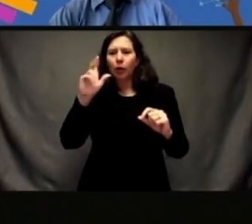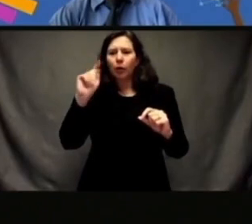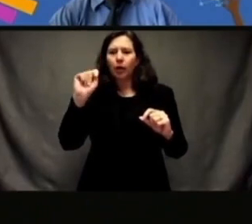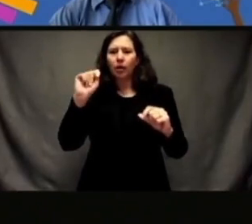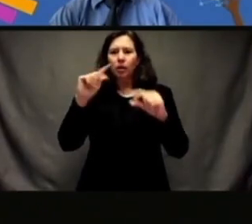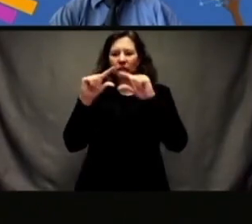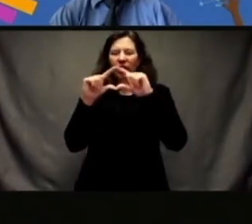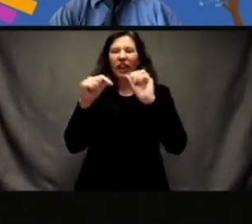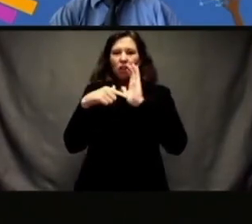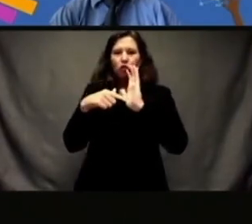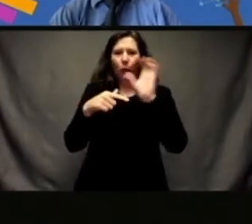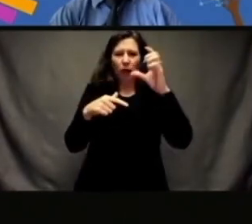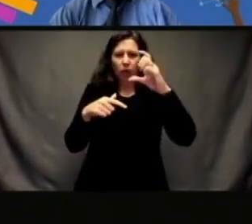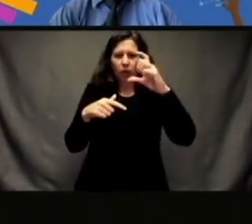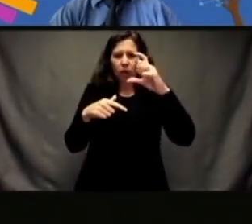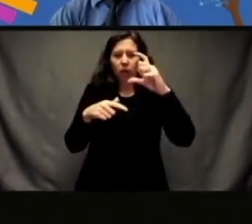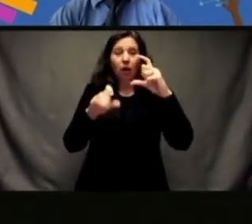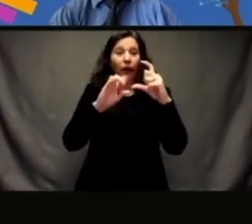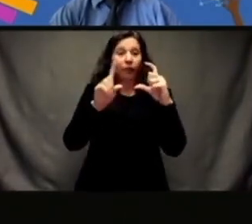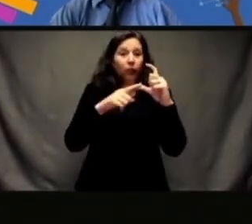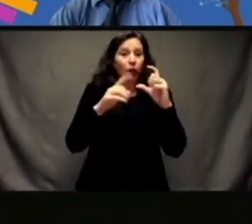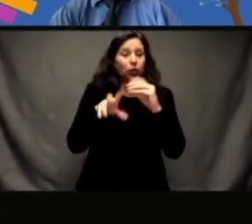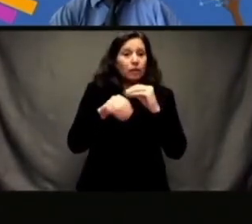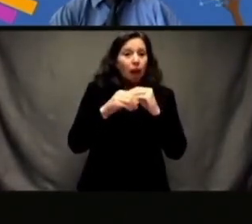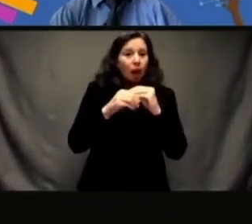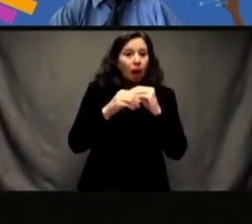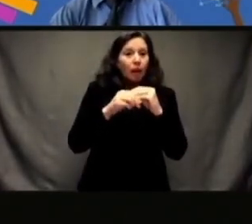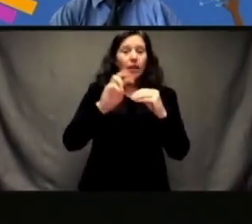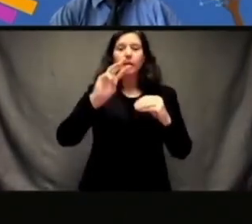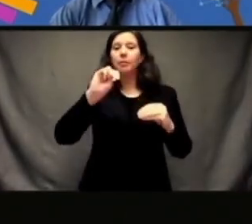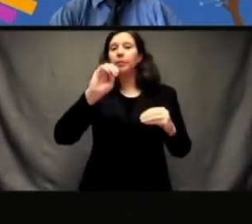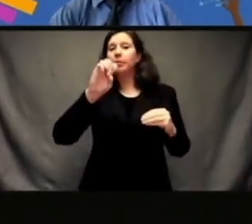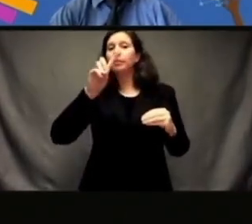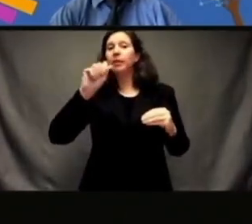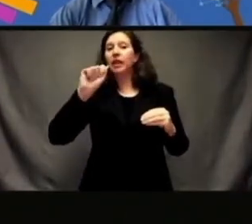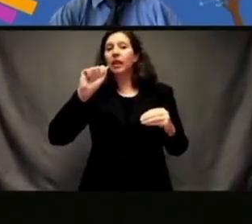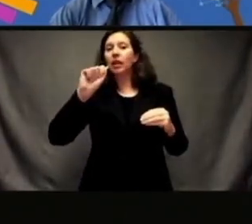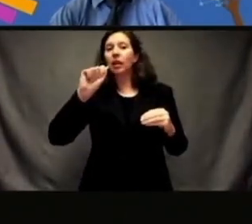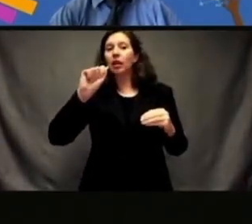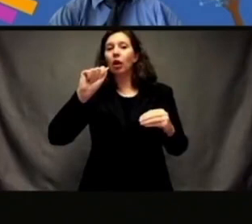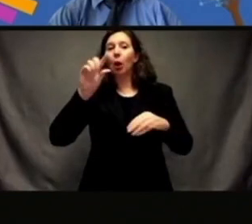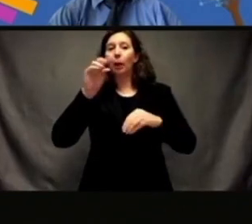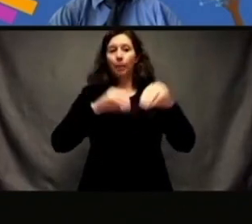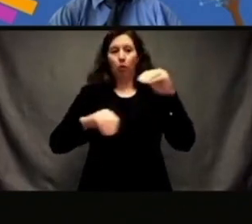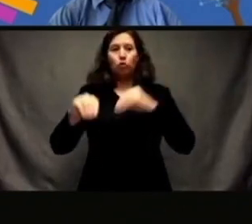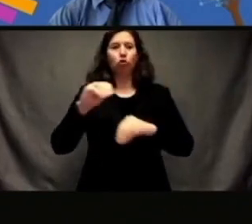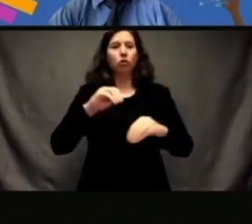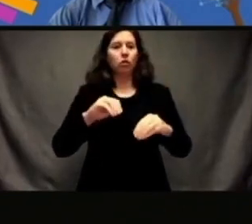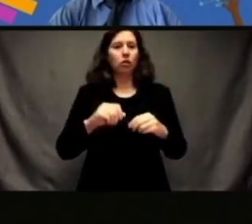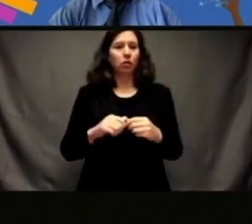So we need to add first of all the when video motion. Oh, it's too small.